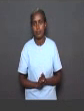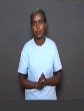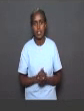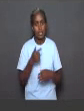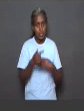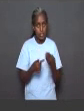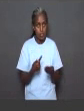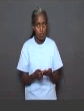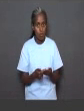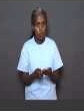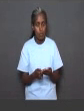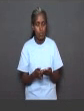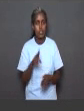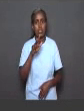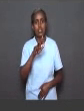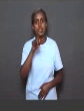Therefore,